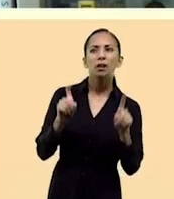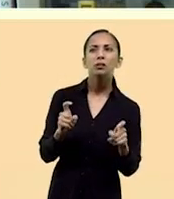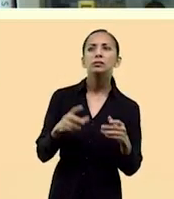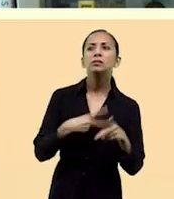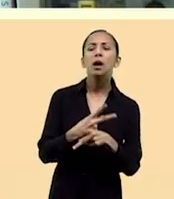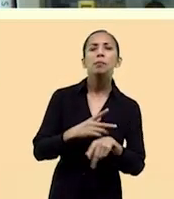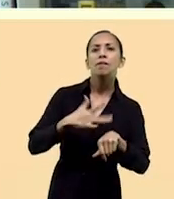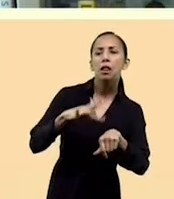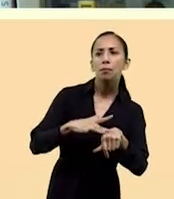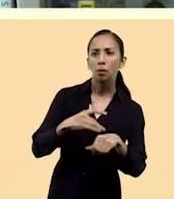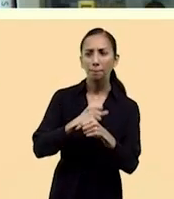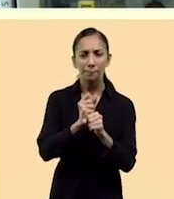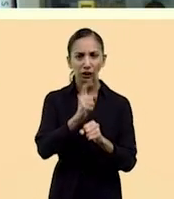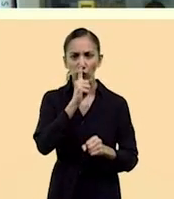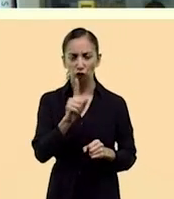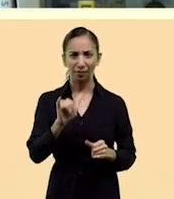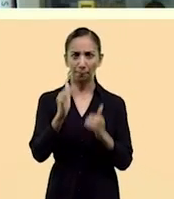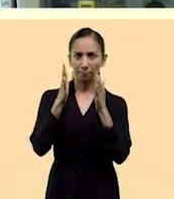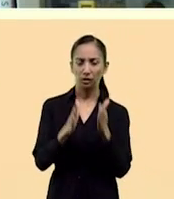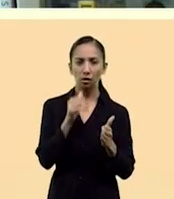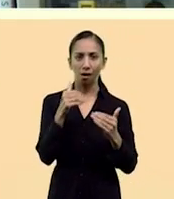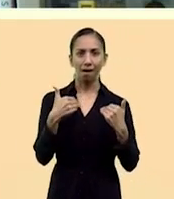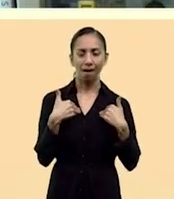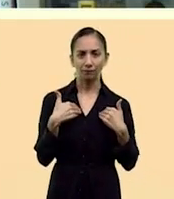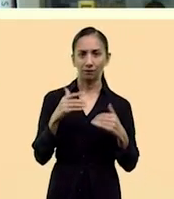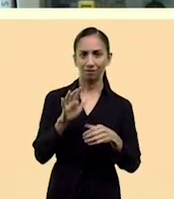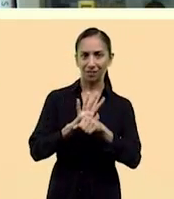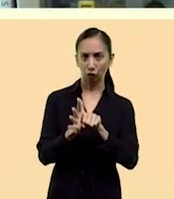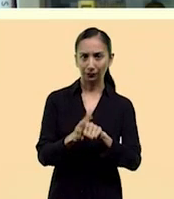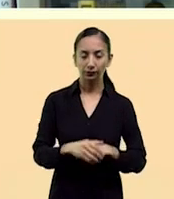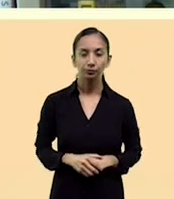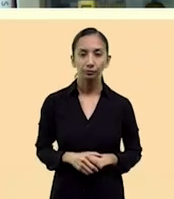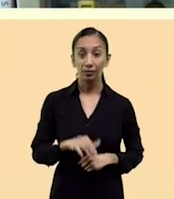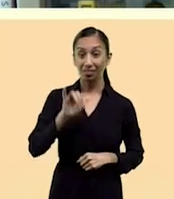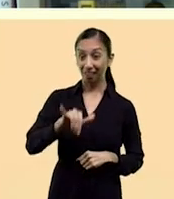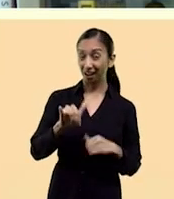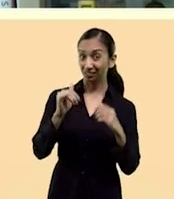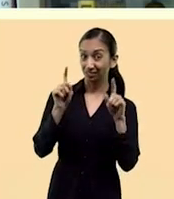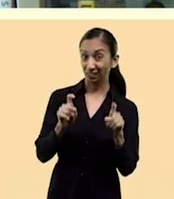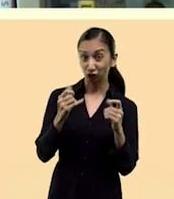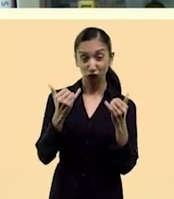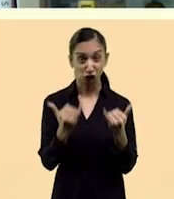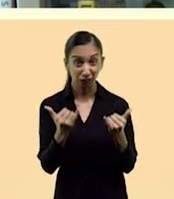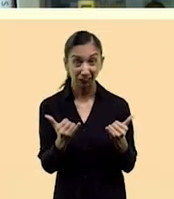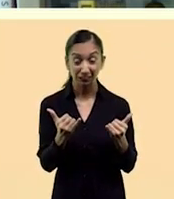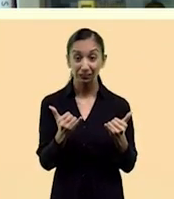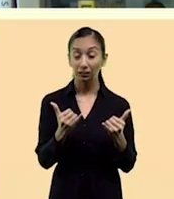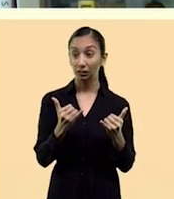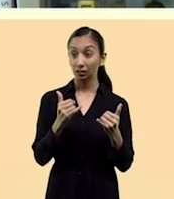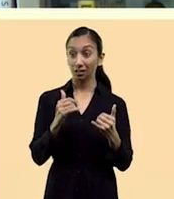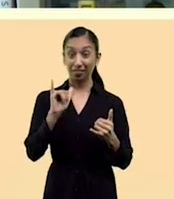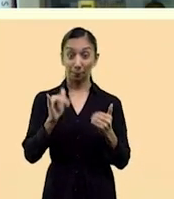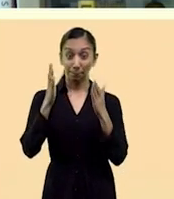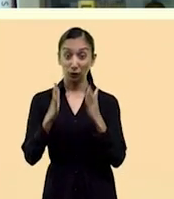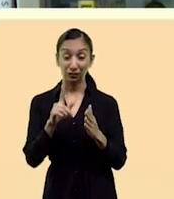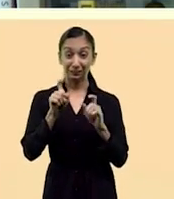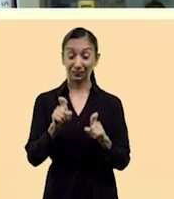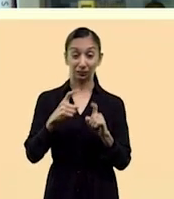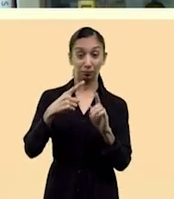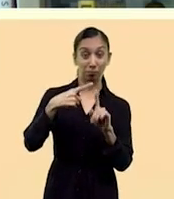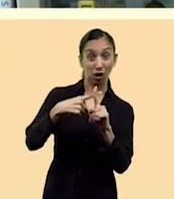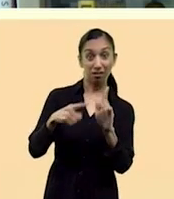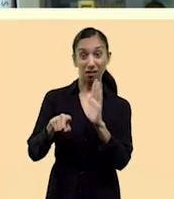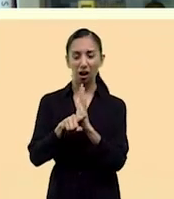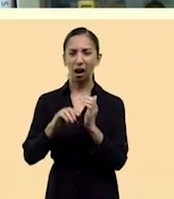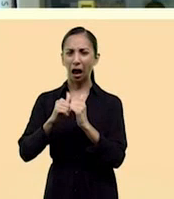make certain an individual is not carrying the virus? Is that test current? And how are those who tested positive or negative being